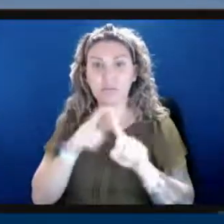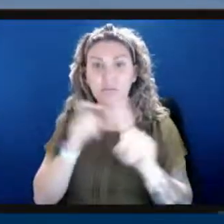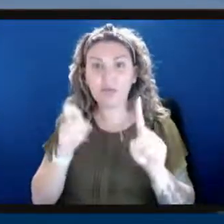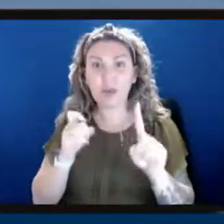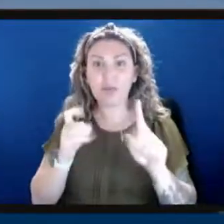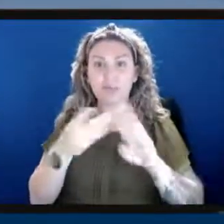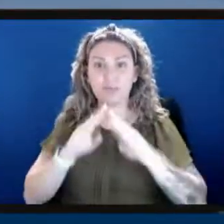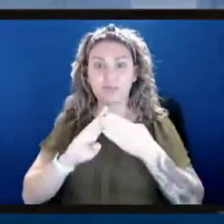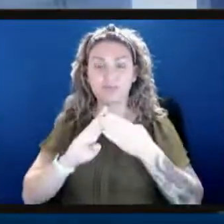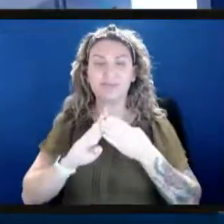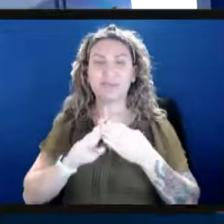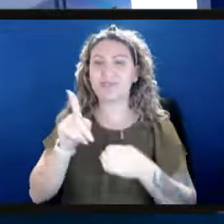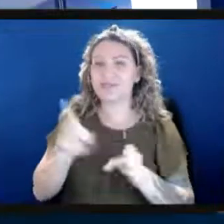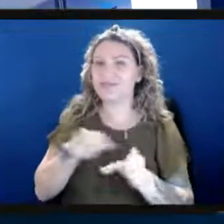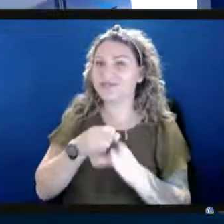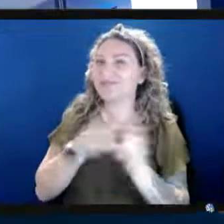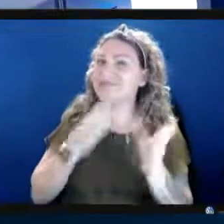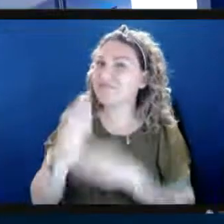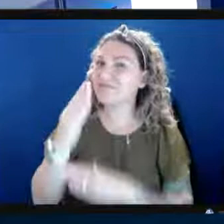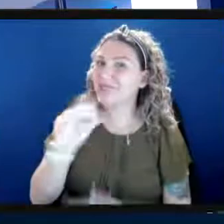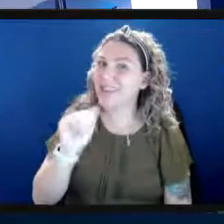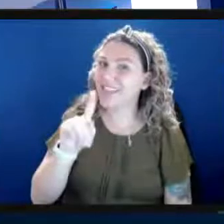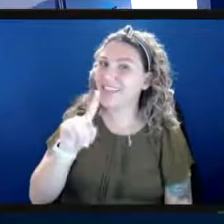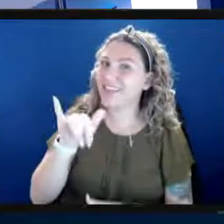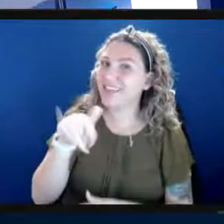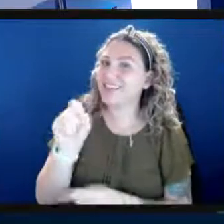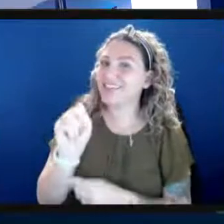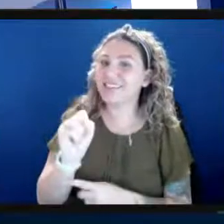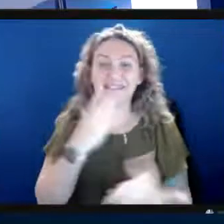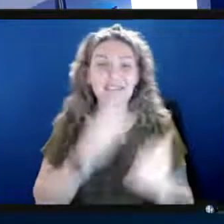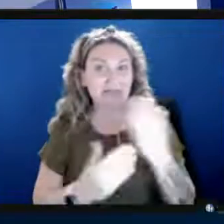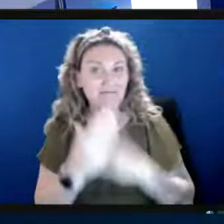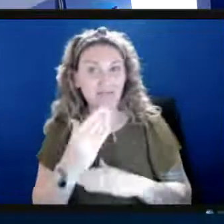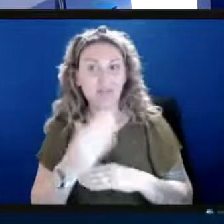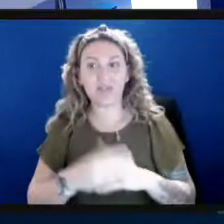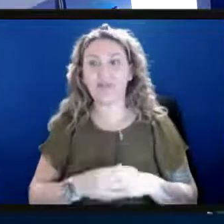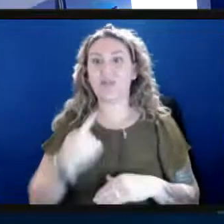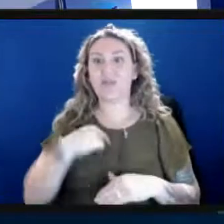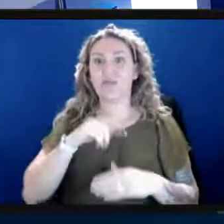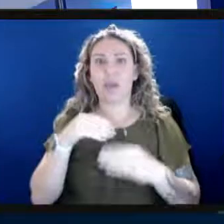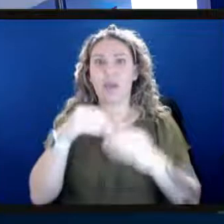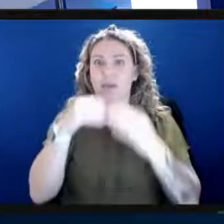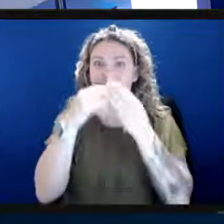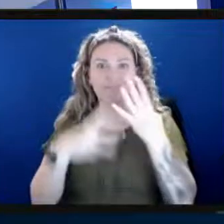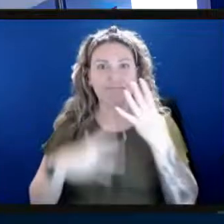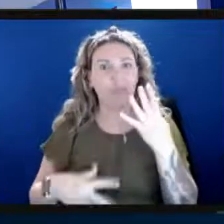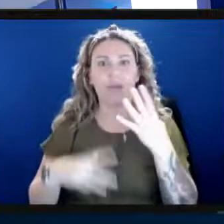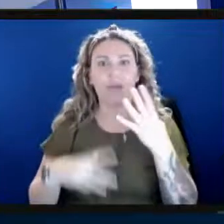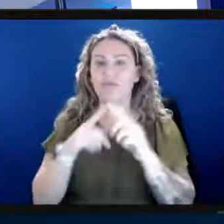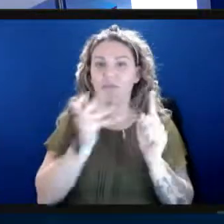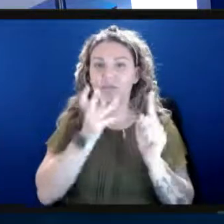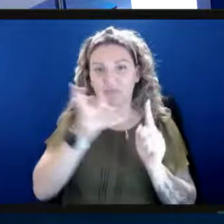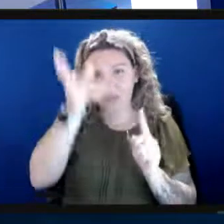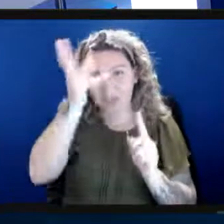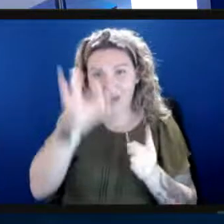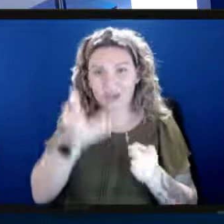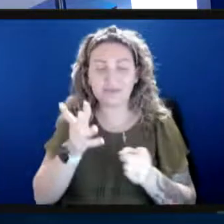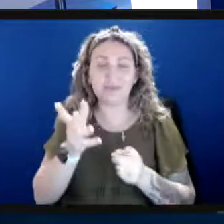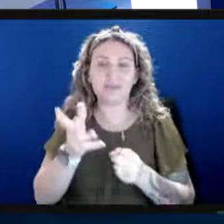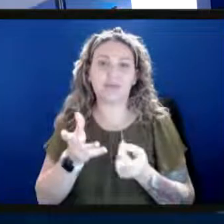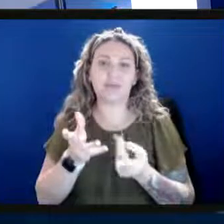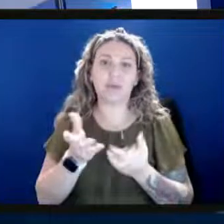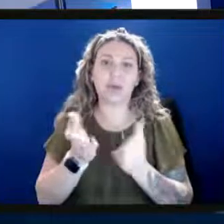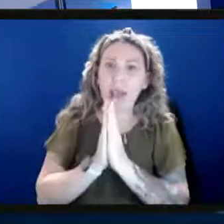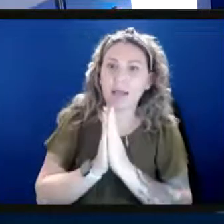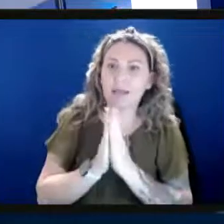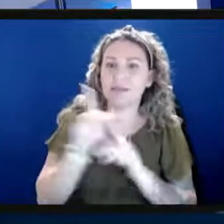joining us. Good morning, Alexis. Morning. We have so many questions coming in from parents who are asking questions that